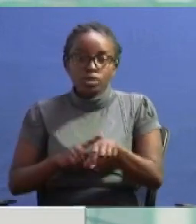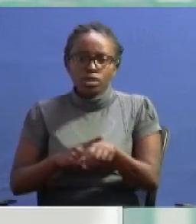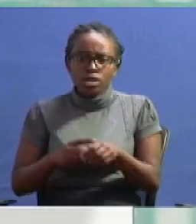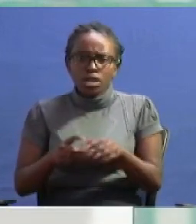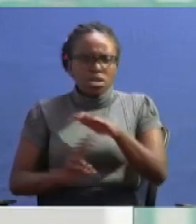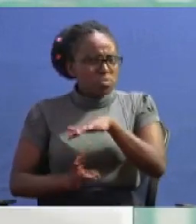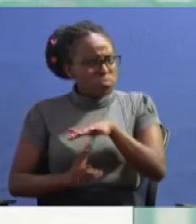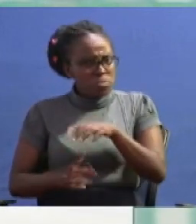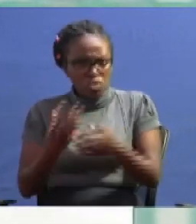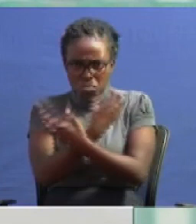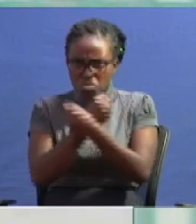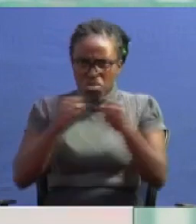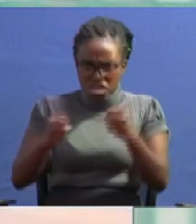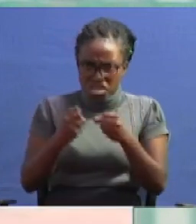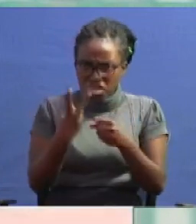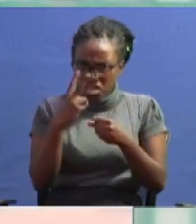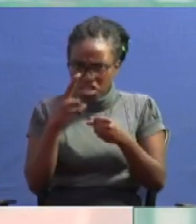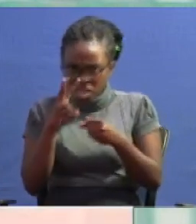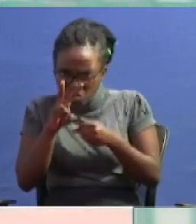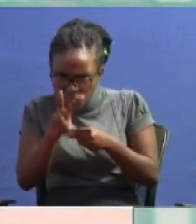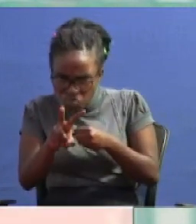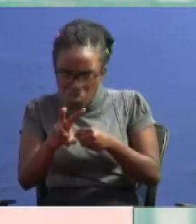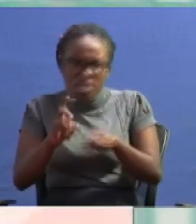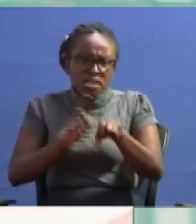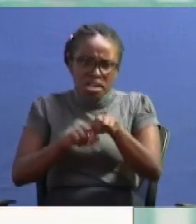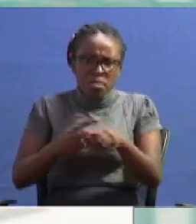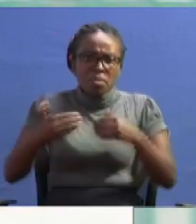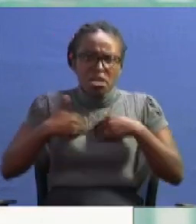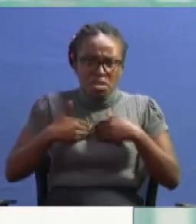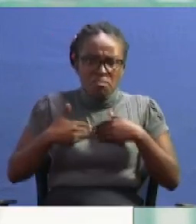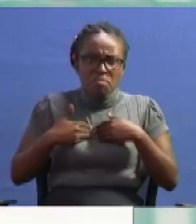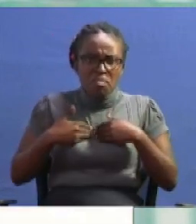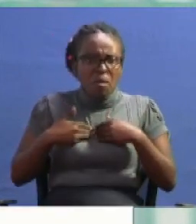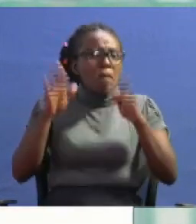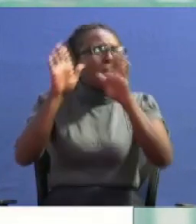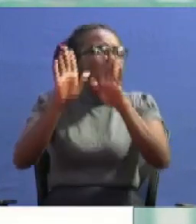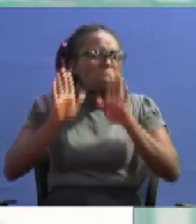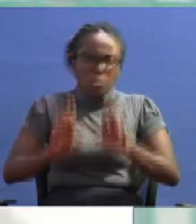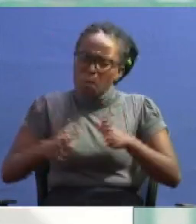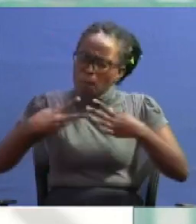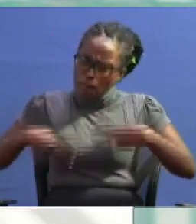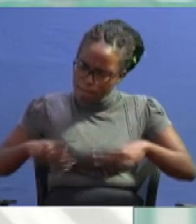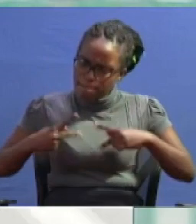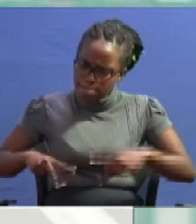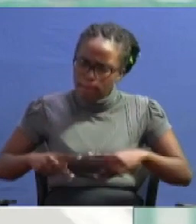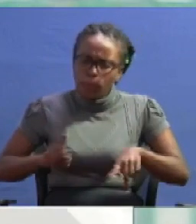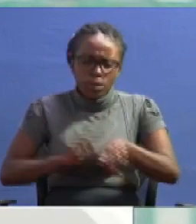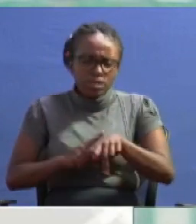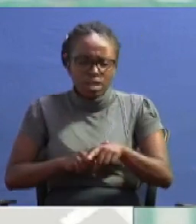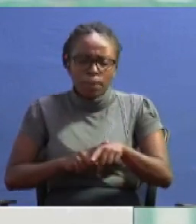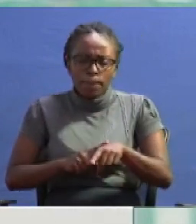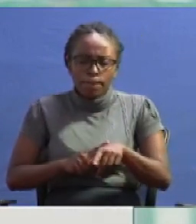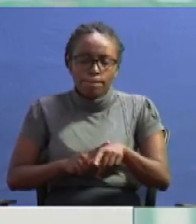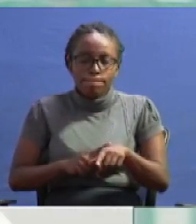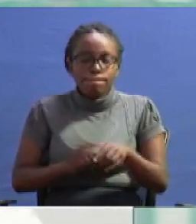one very important factor. It is important to have your people in any form of marriage or any form